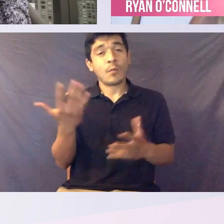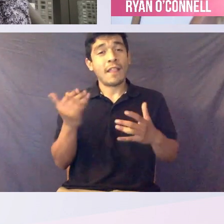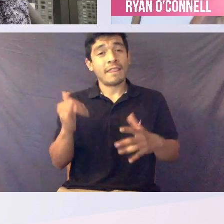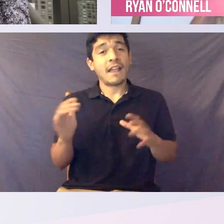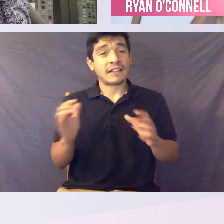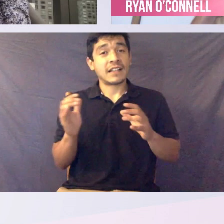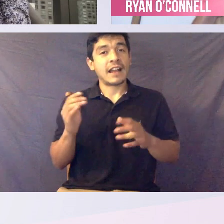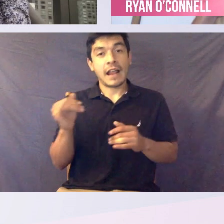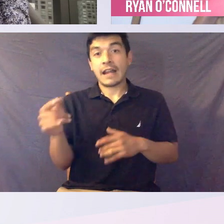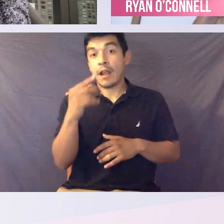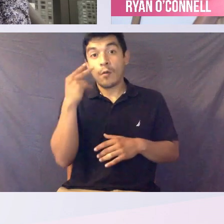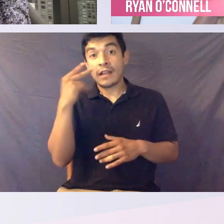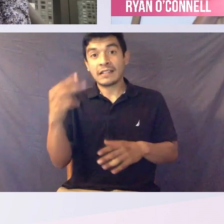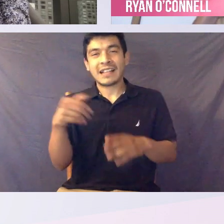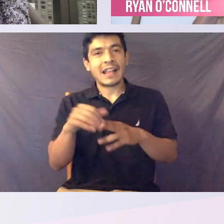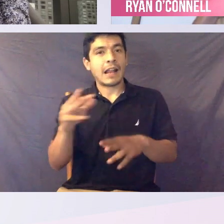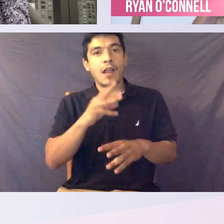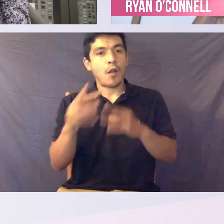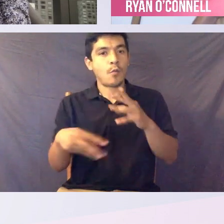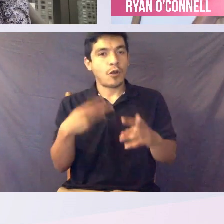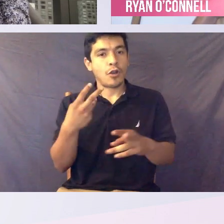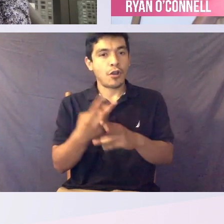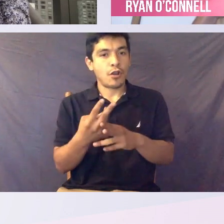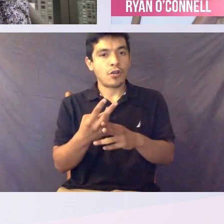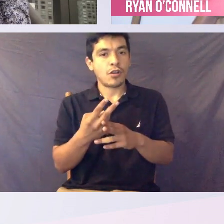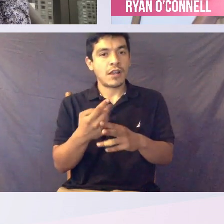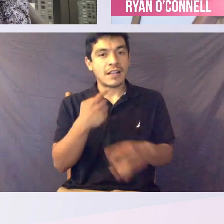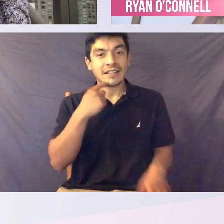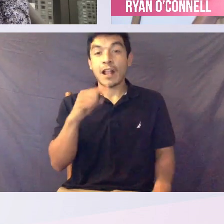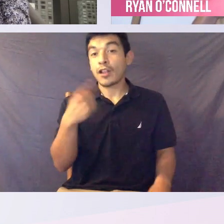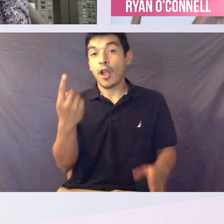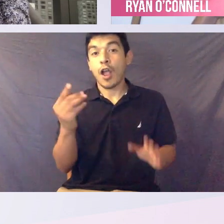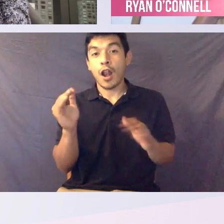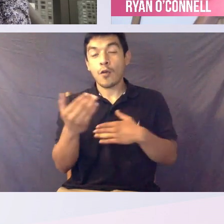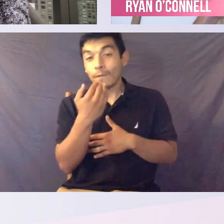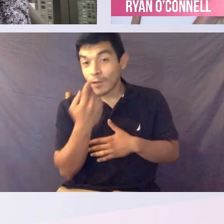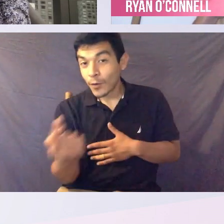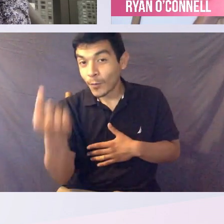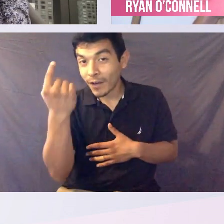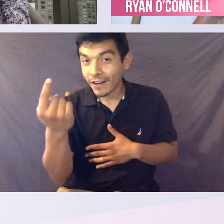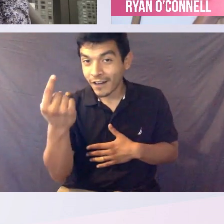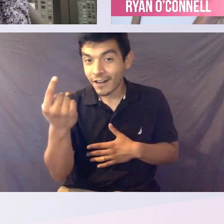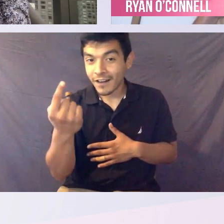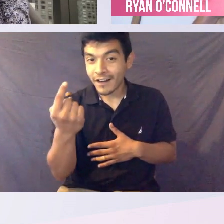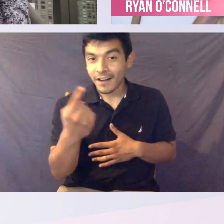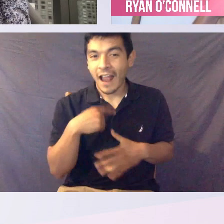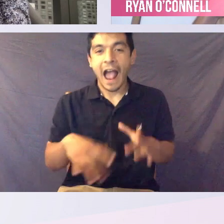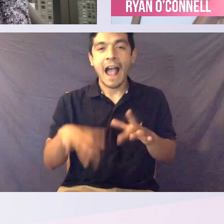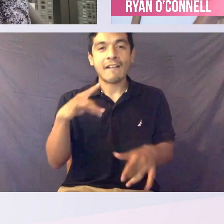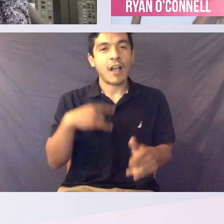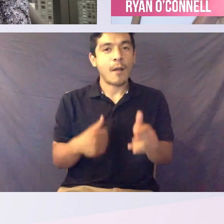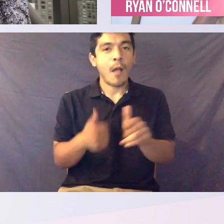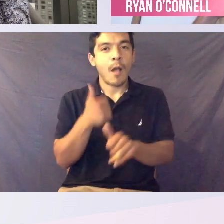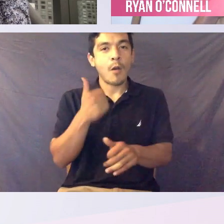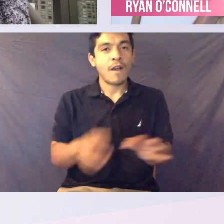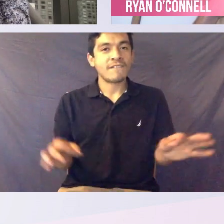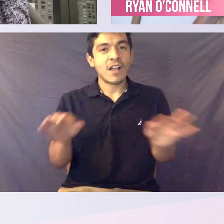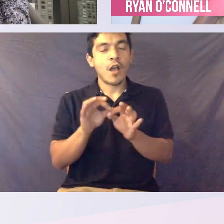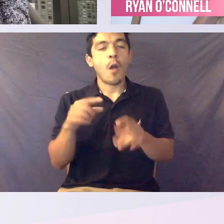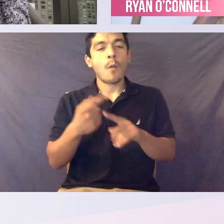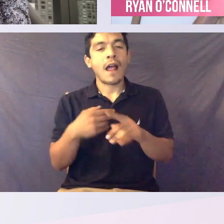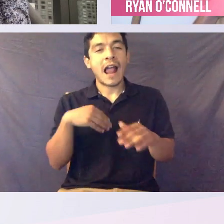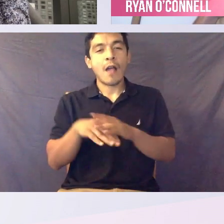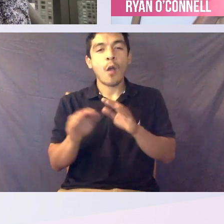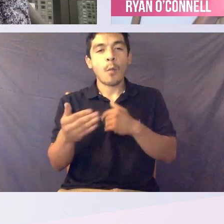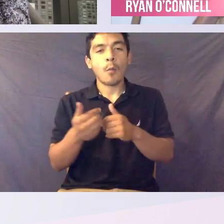seen it now reflected in our world, is say there's only room for one. Like I found my most value before when I was in a room with all